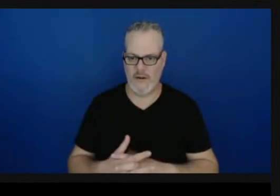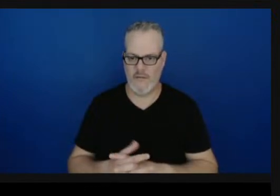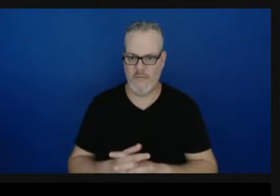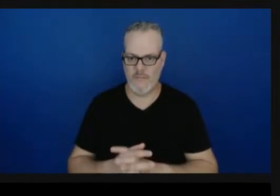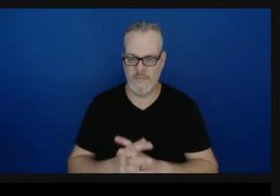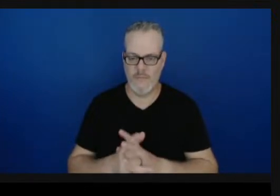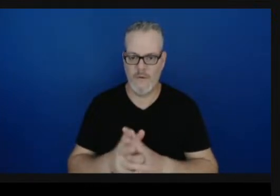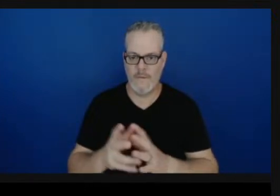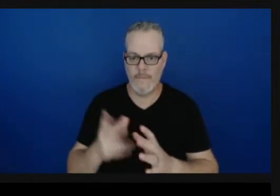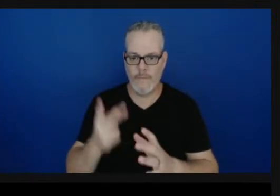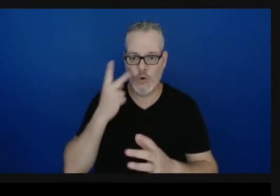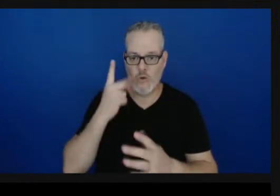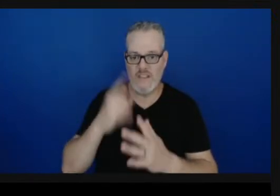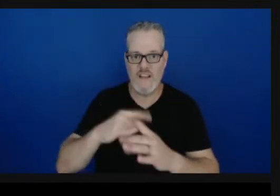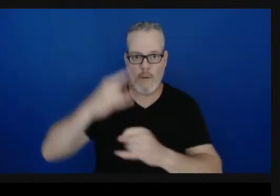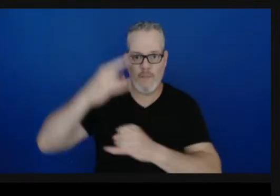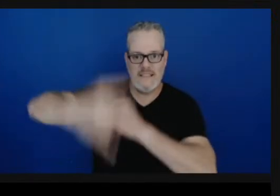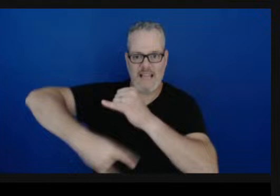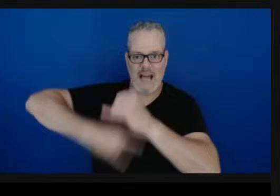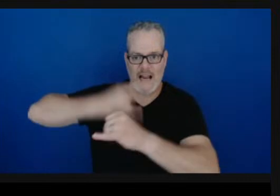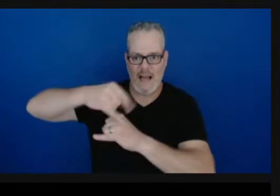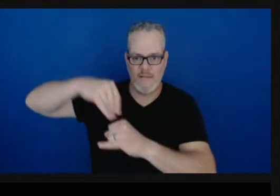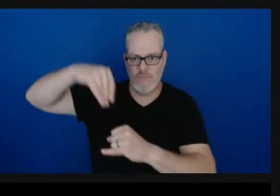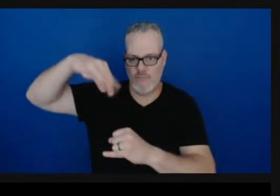the satellite